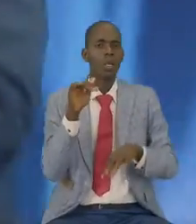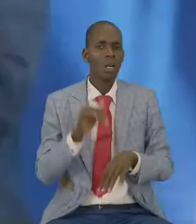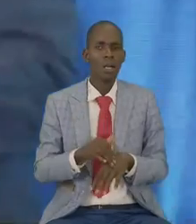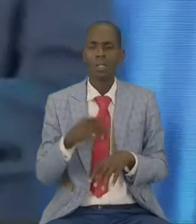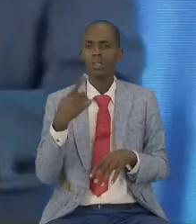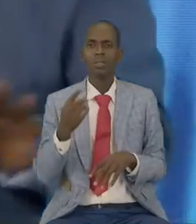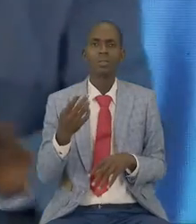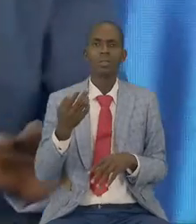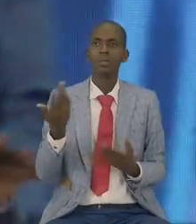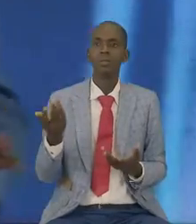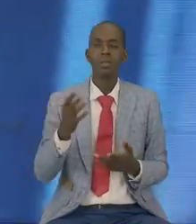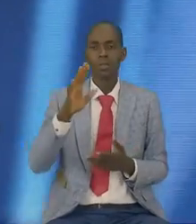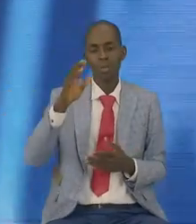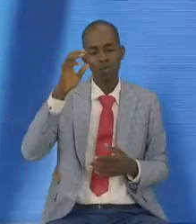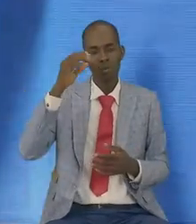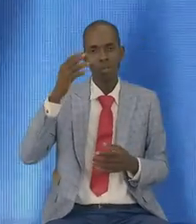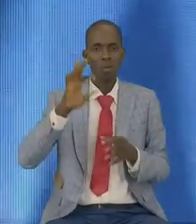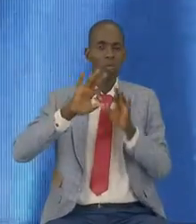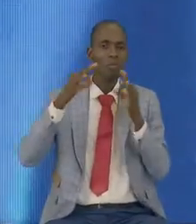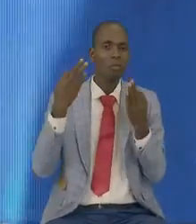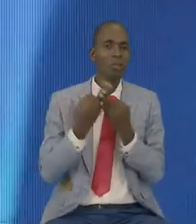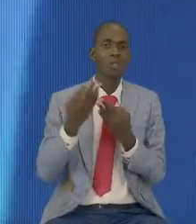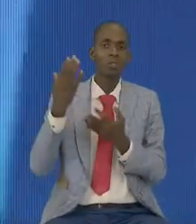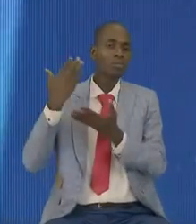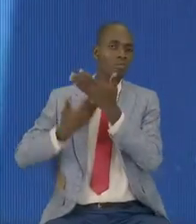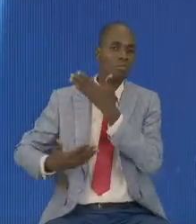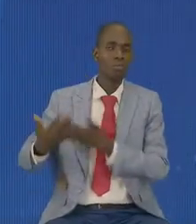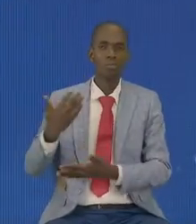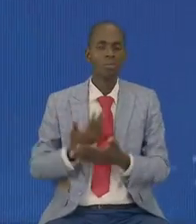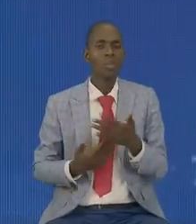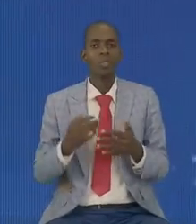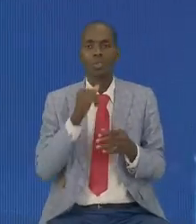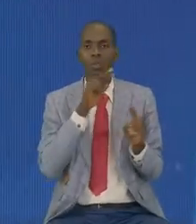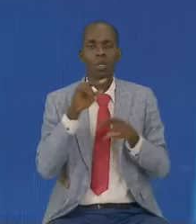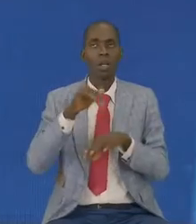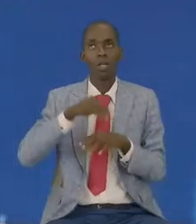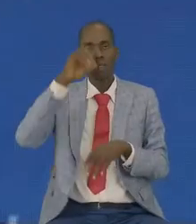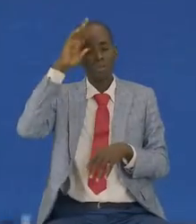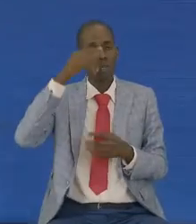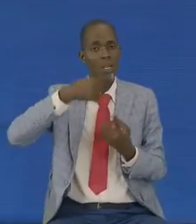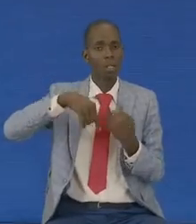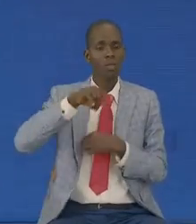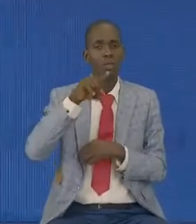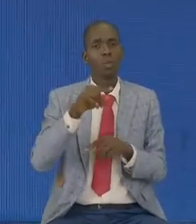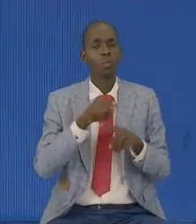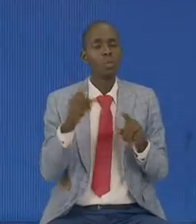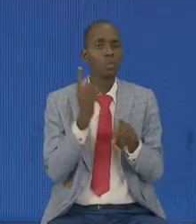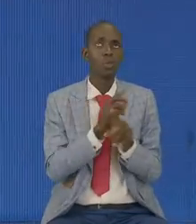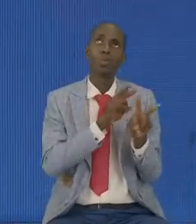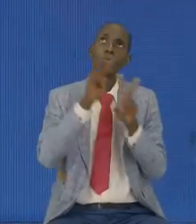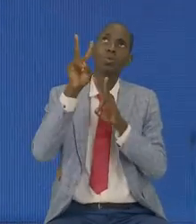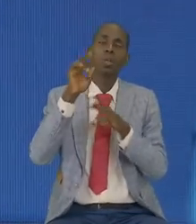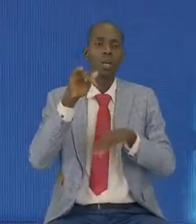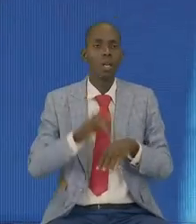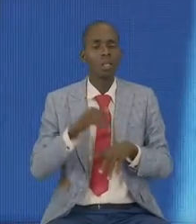ancestors, you're not looking at territorial spirits, you're looking at the Lord. Calvary has paid it